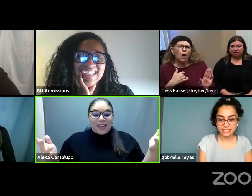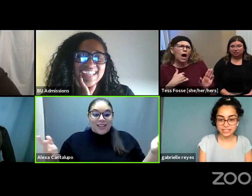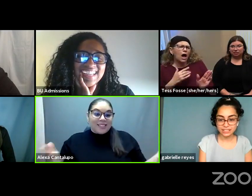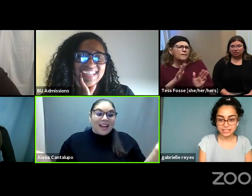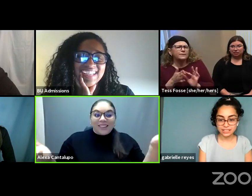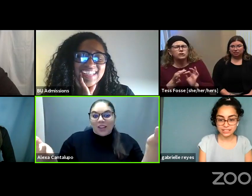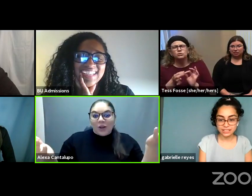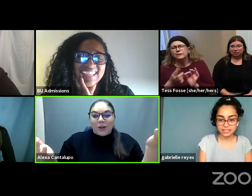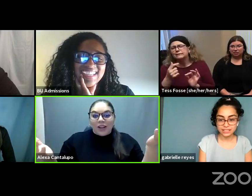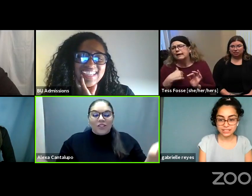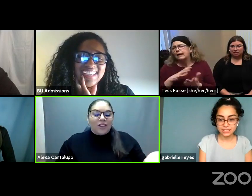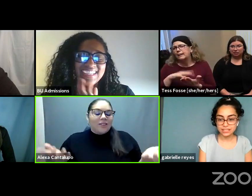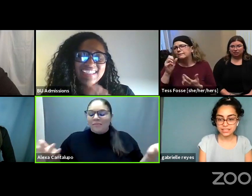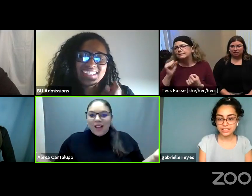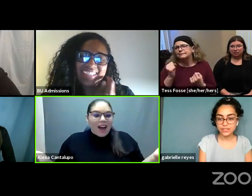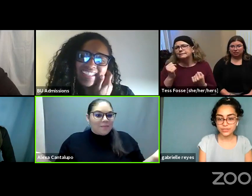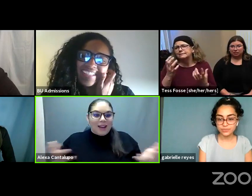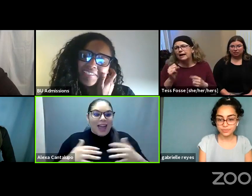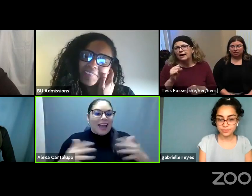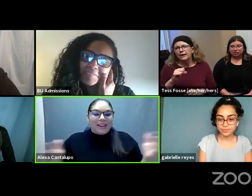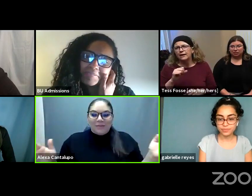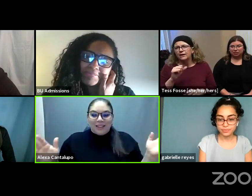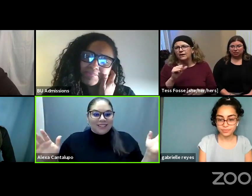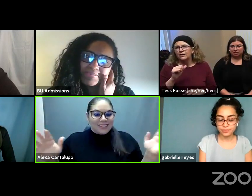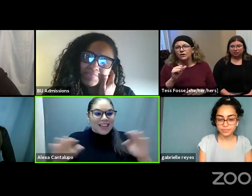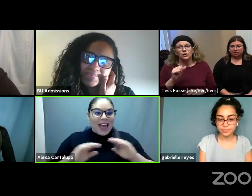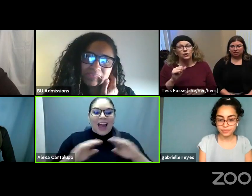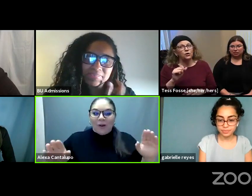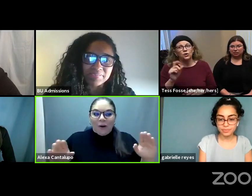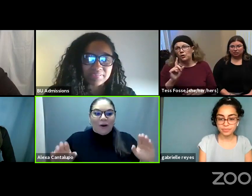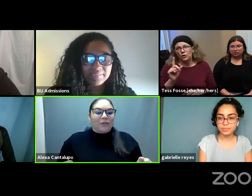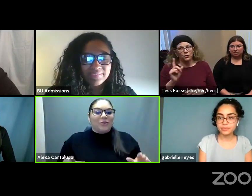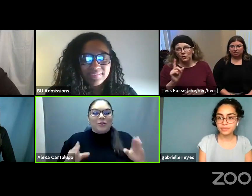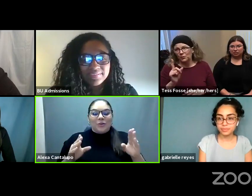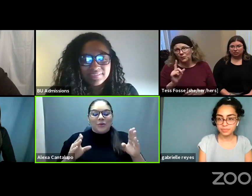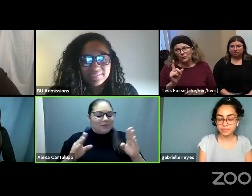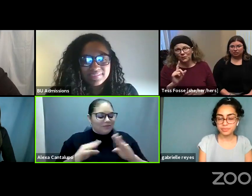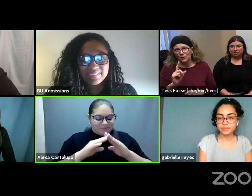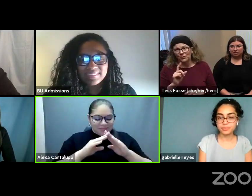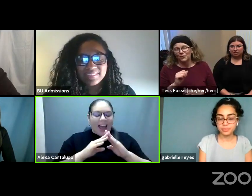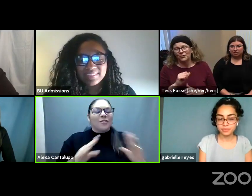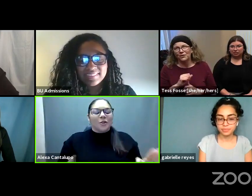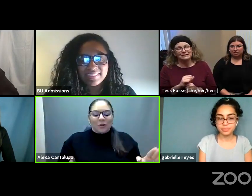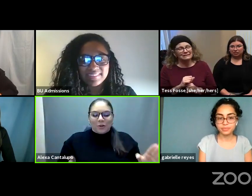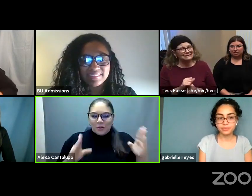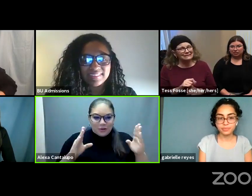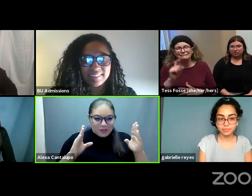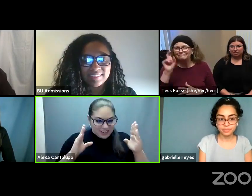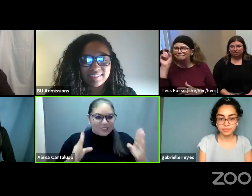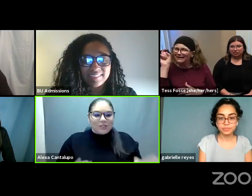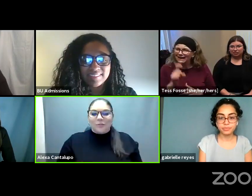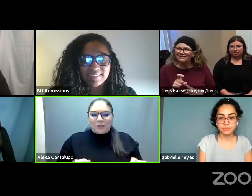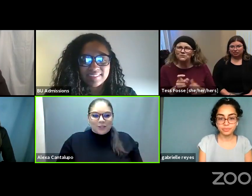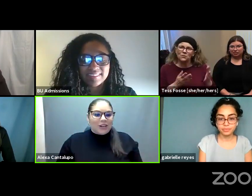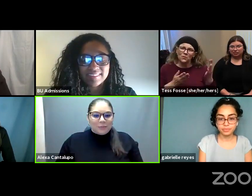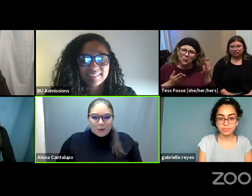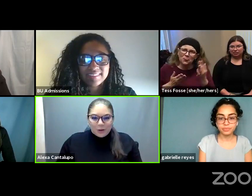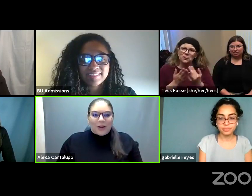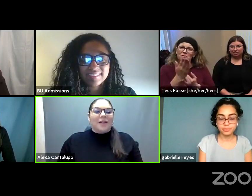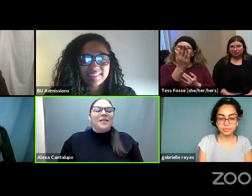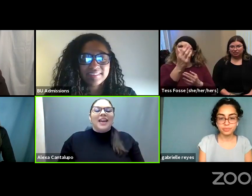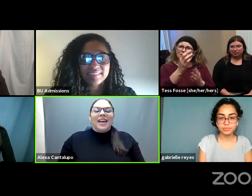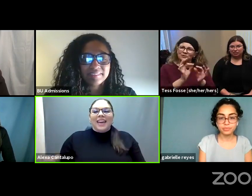learned sign language. Not by any means at all. You have to go through an interpreter